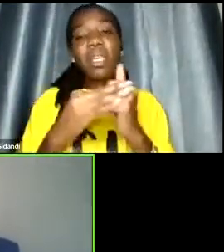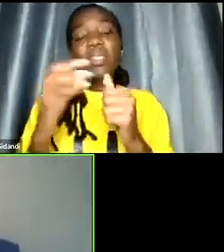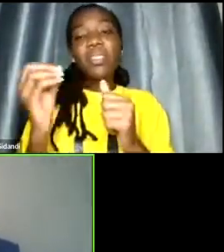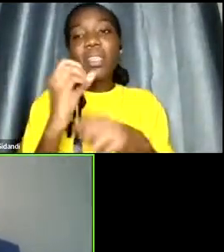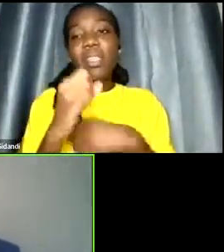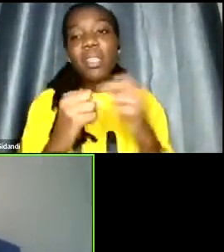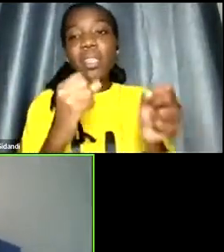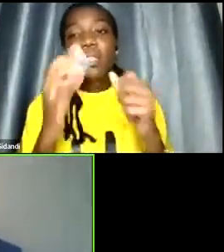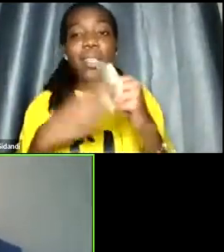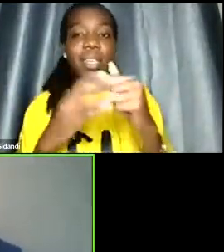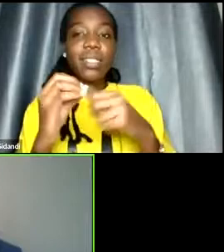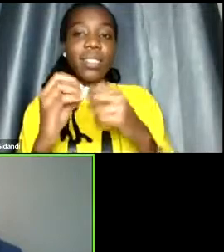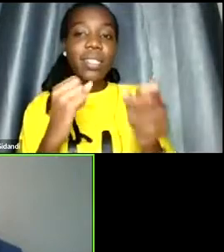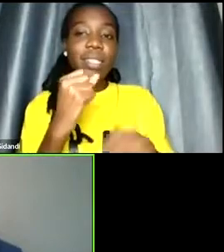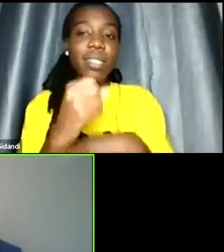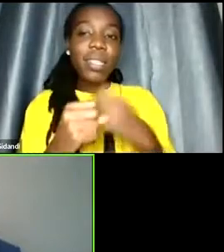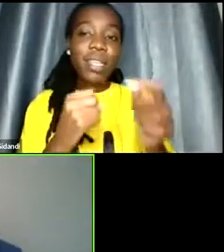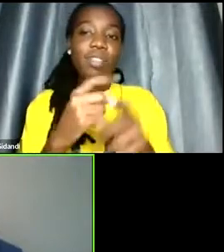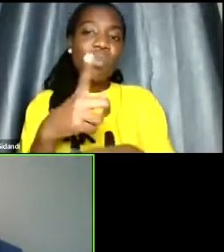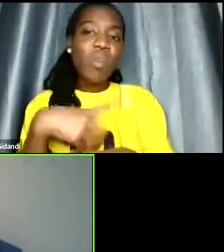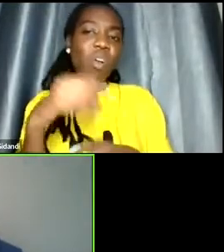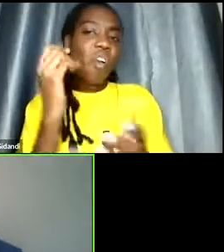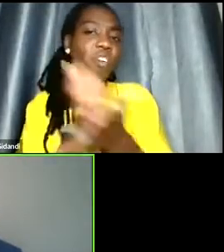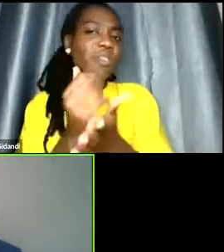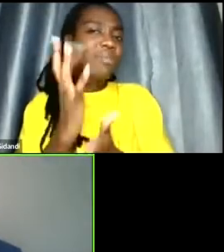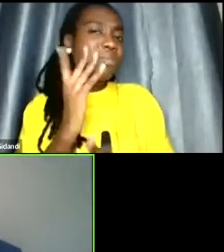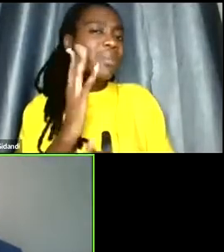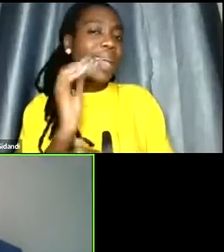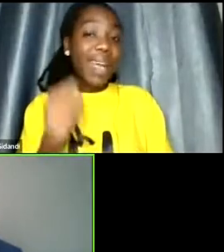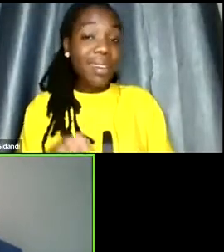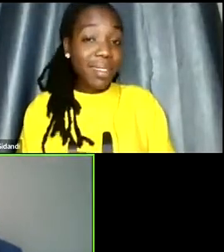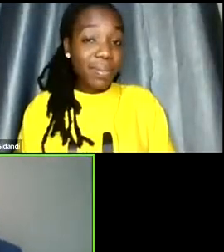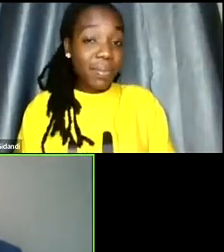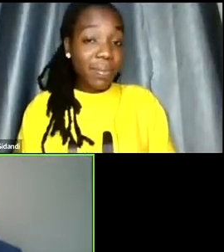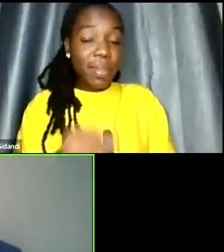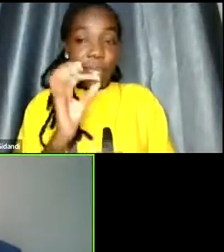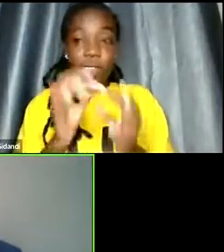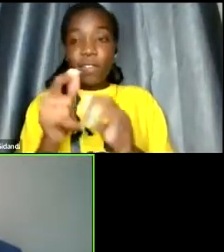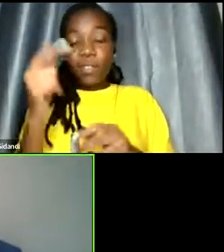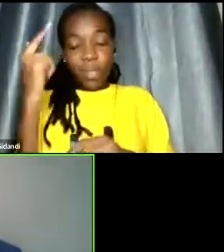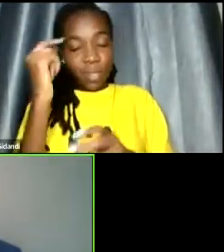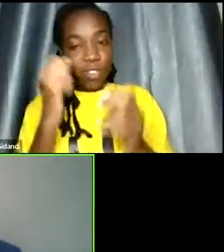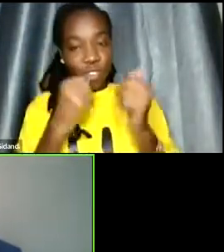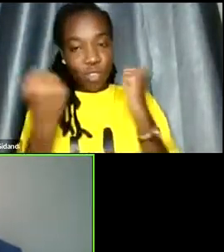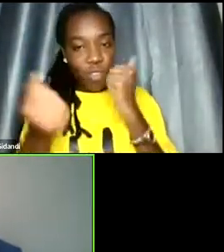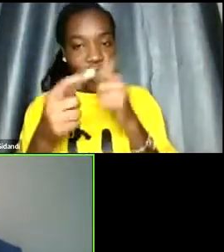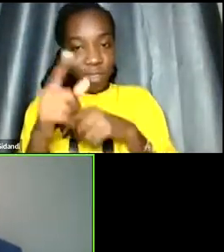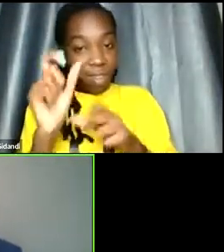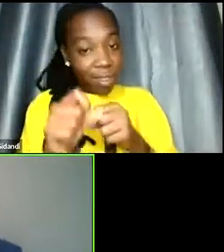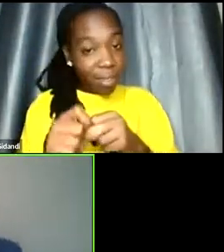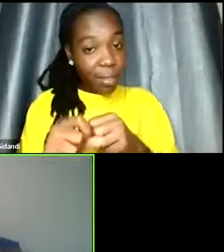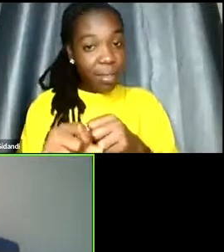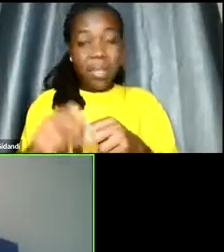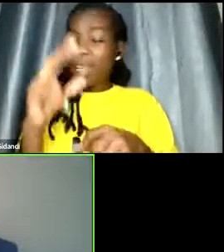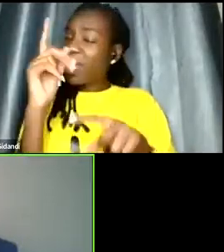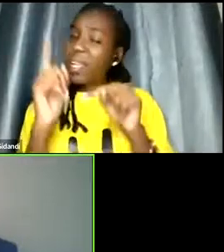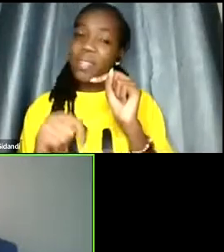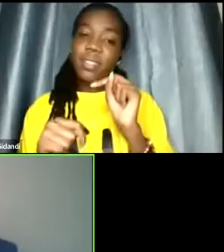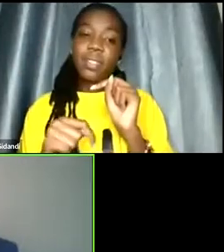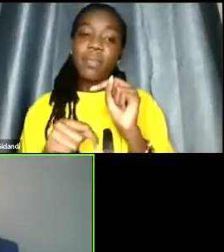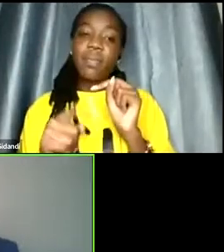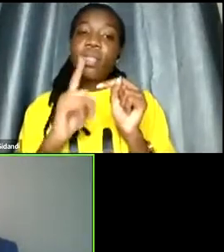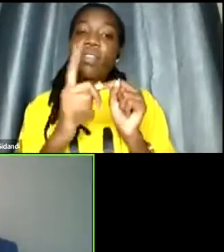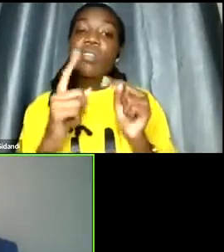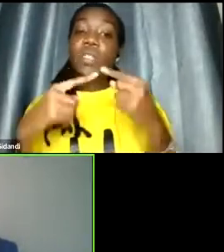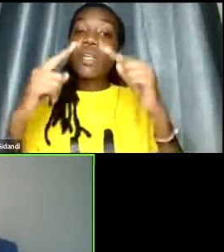you still go to office at 90 or 80 every day? No matter how strong you think you are, you can't. So succession